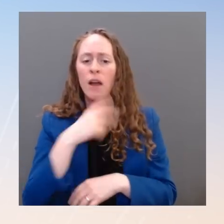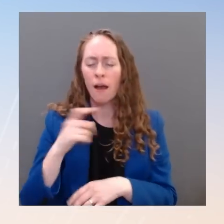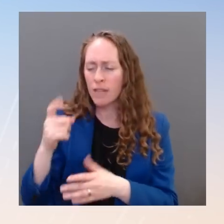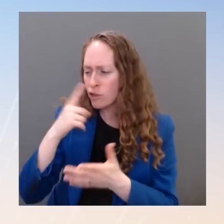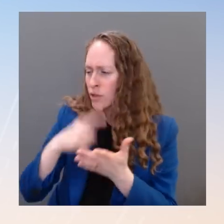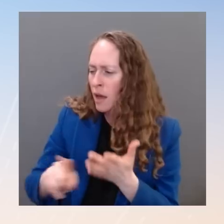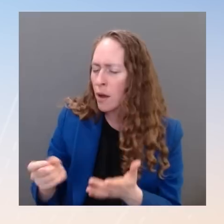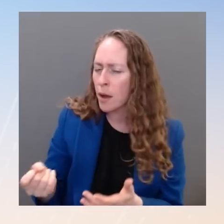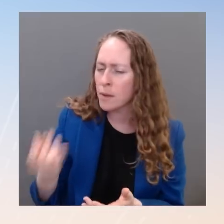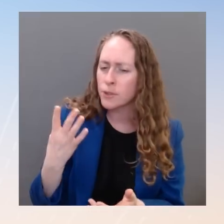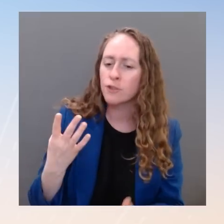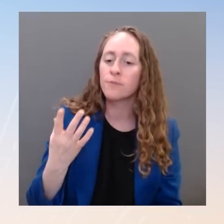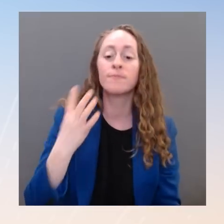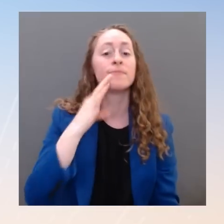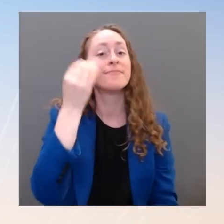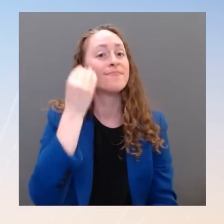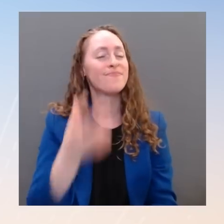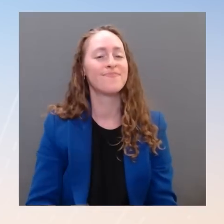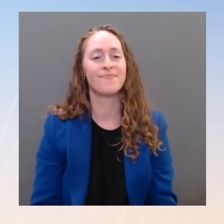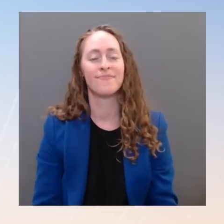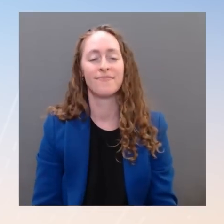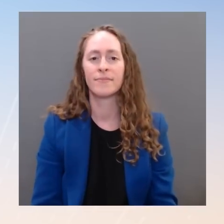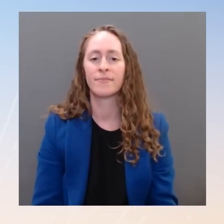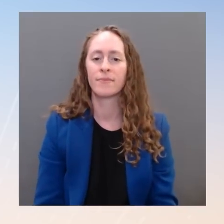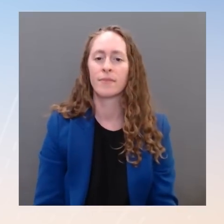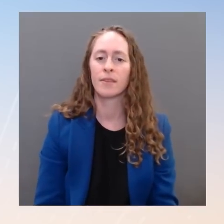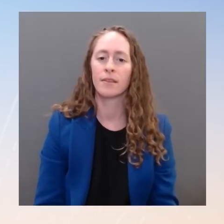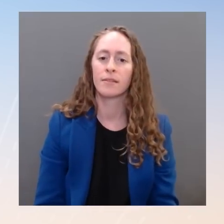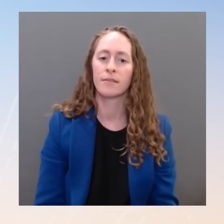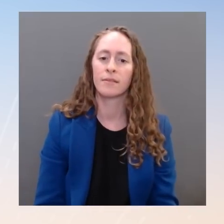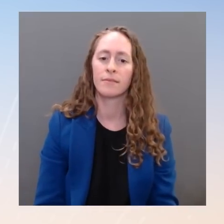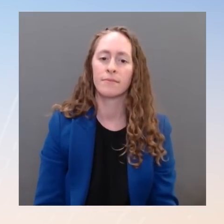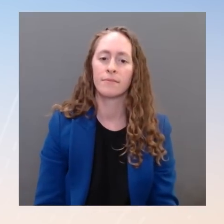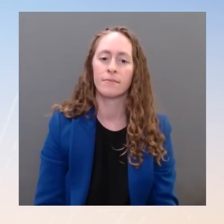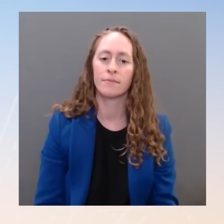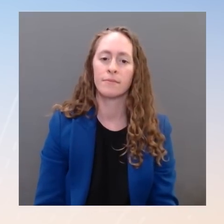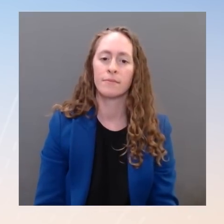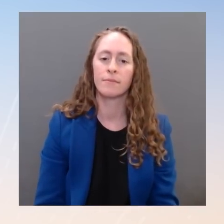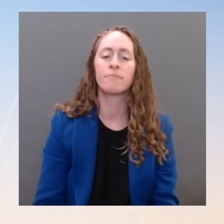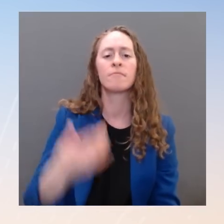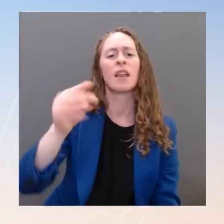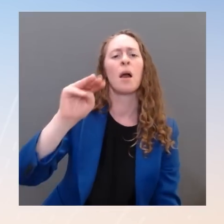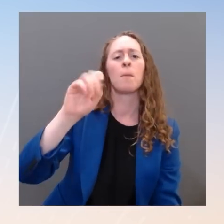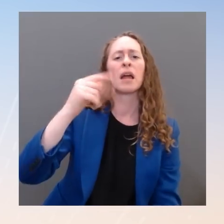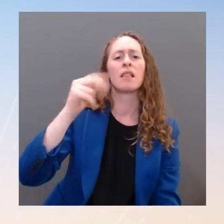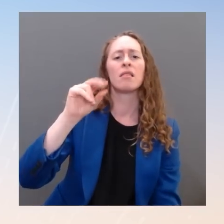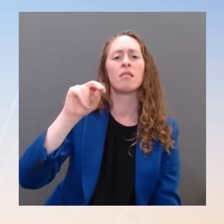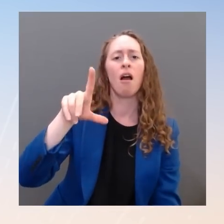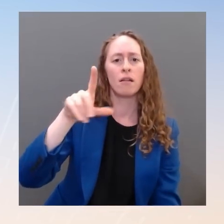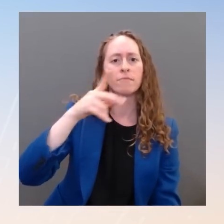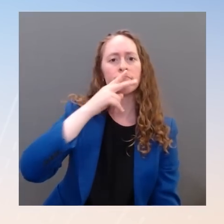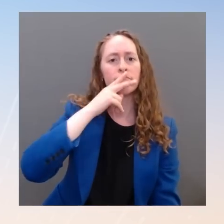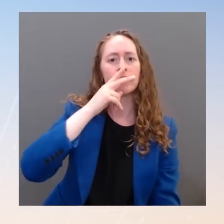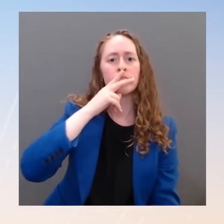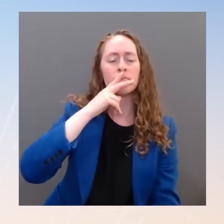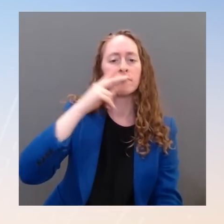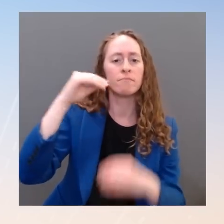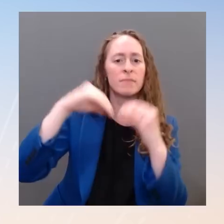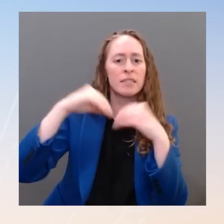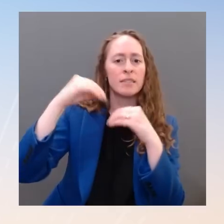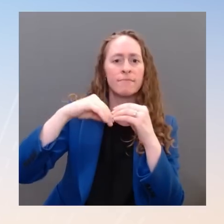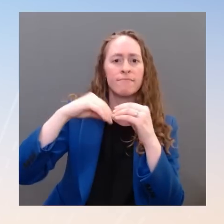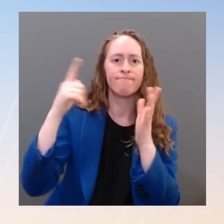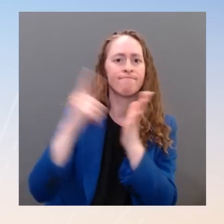ban, some black community activists, the ACLU, members of the CDC, have